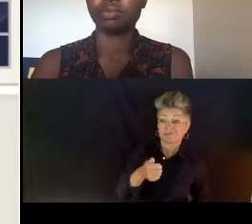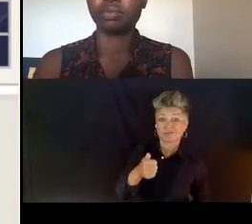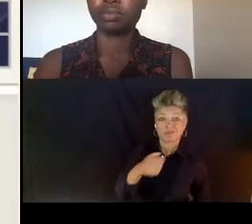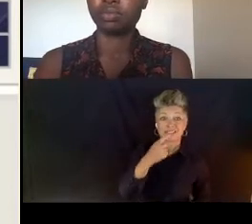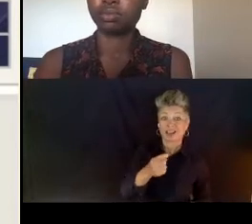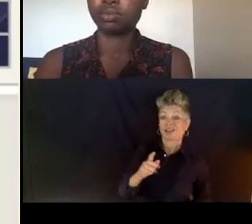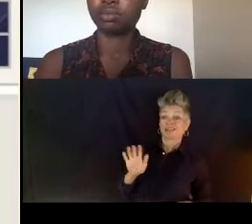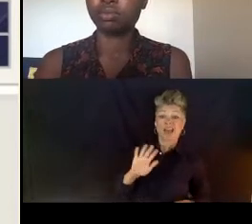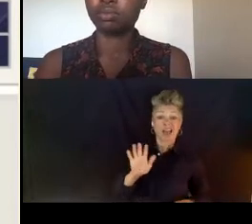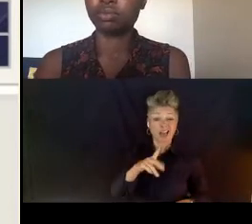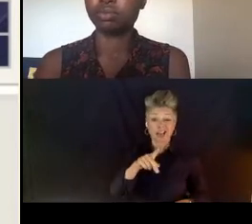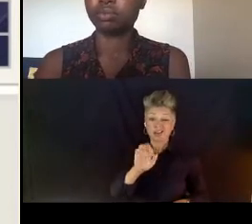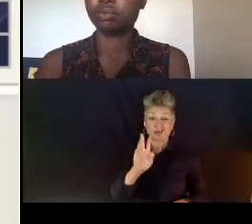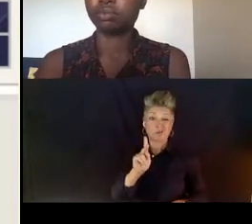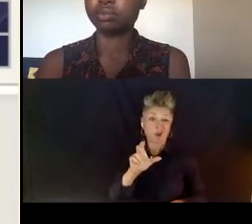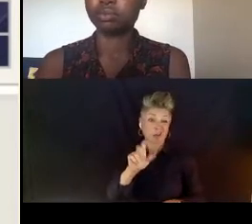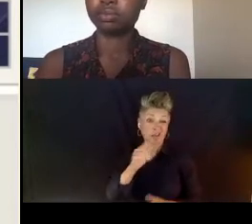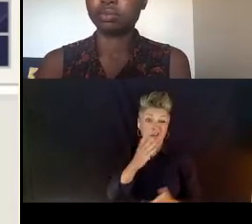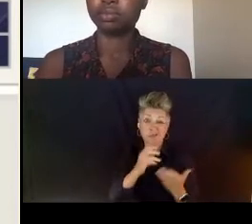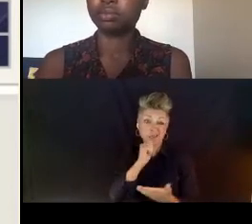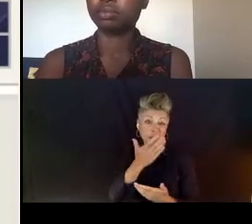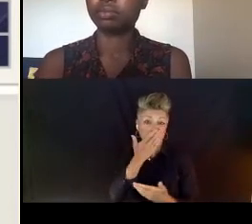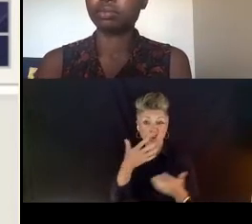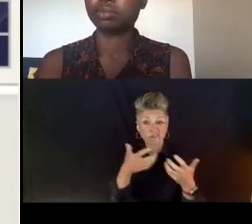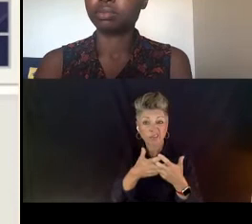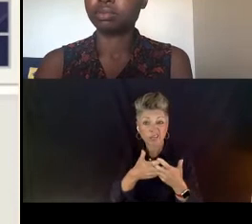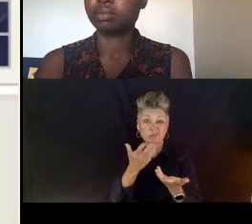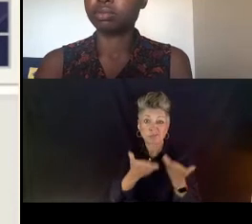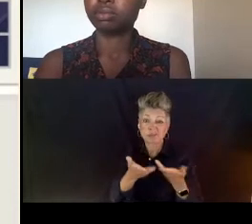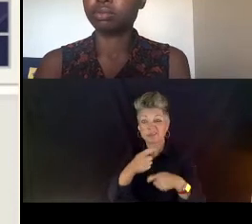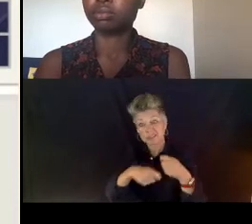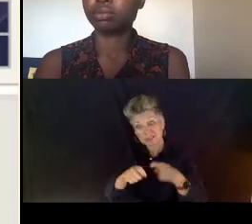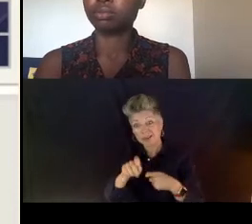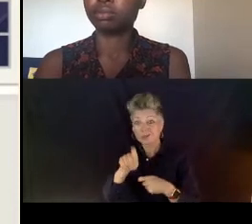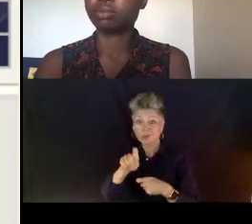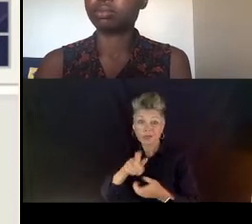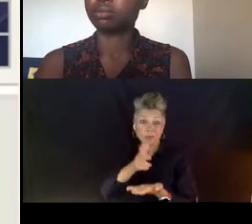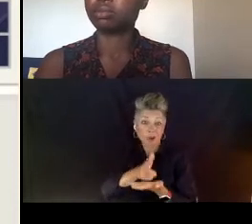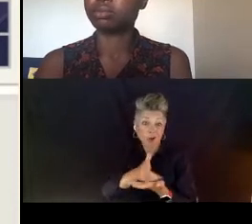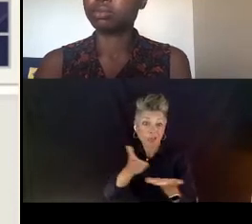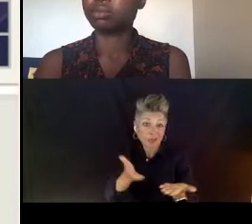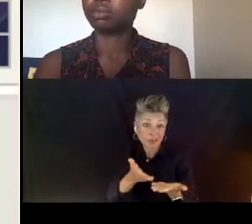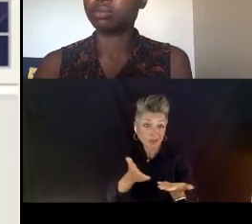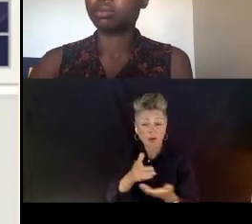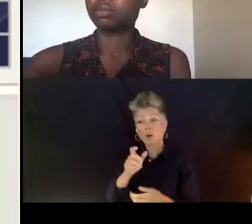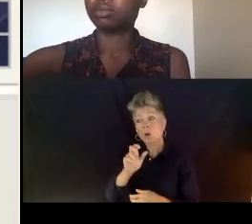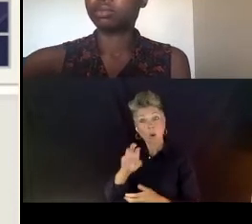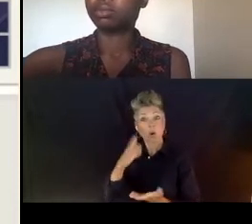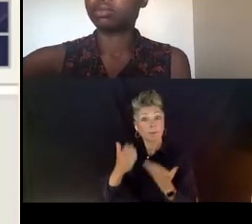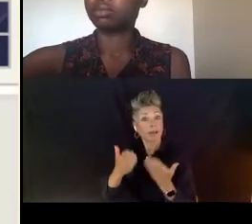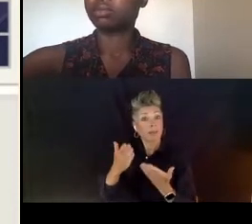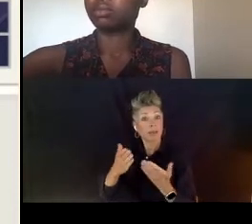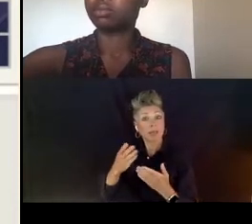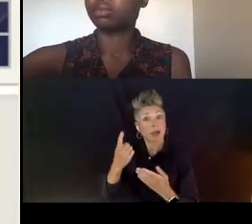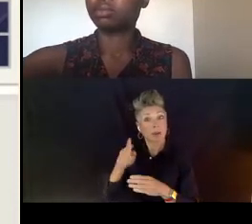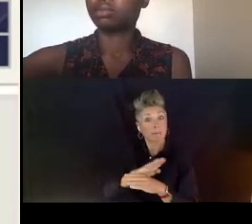parklet, that's probably not a good fit. We probably actually need parking here, or we might have a business that